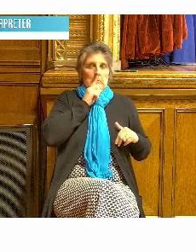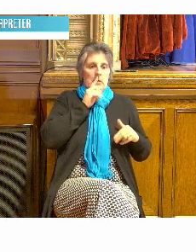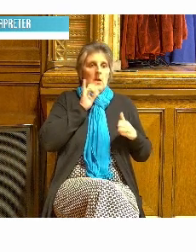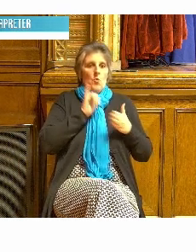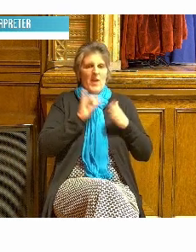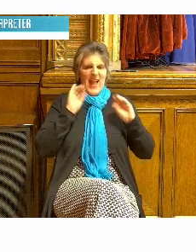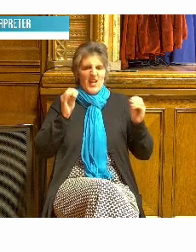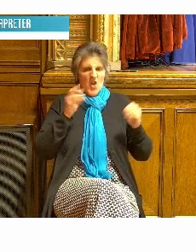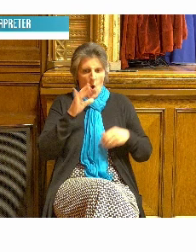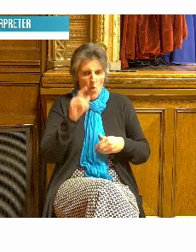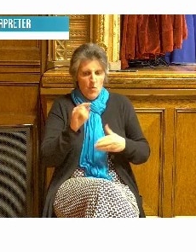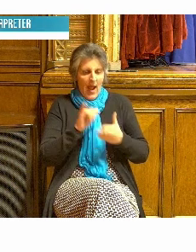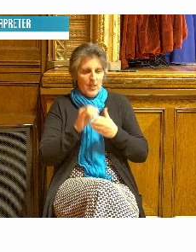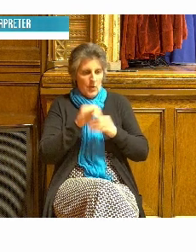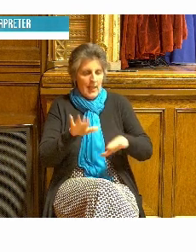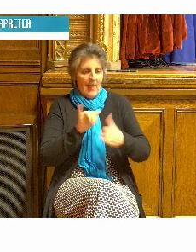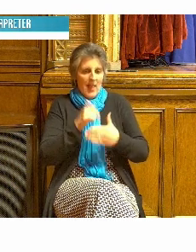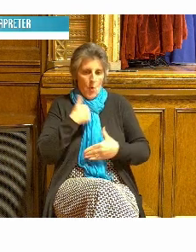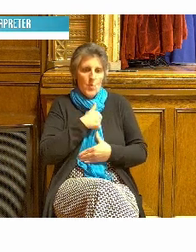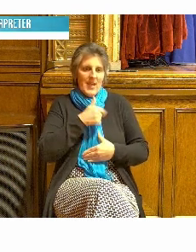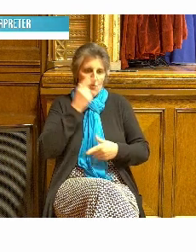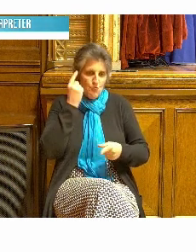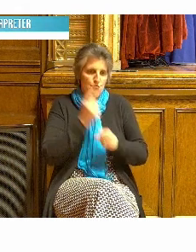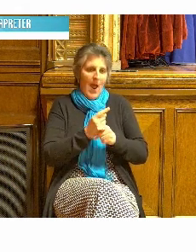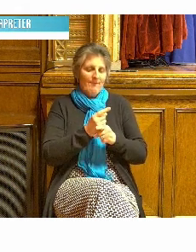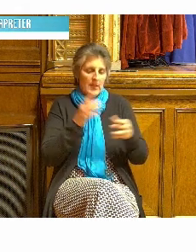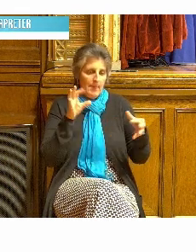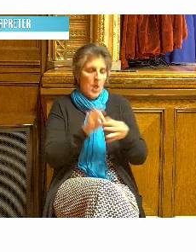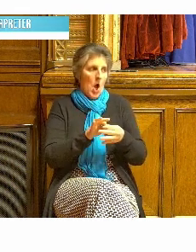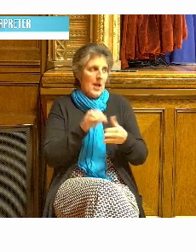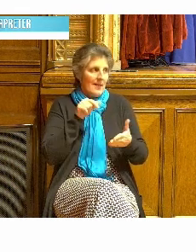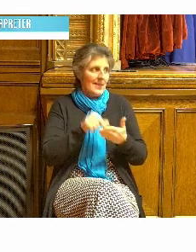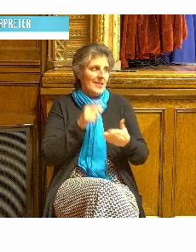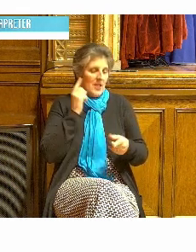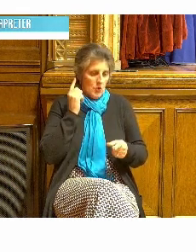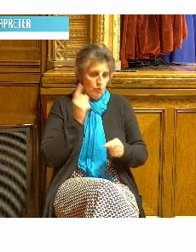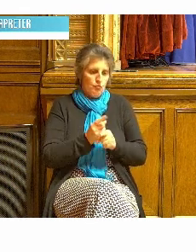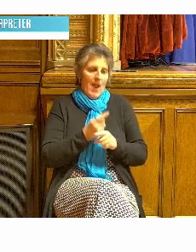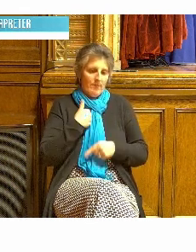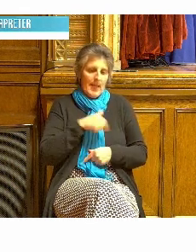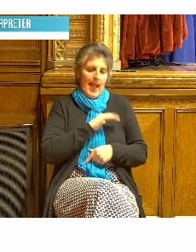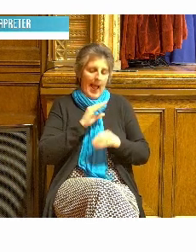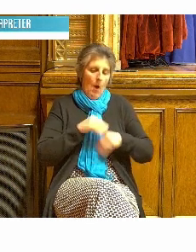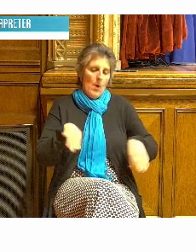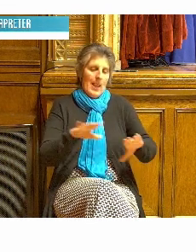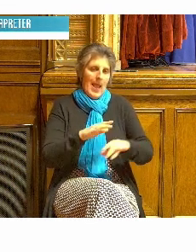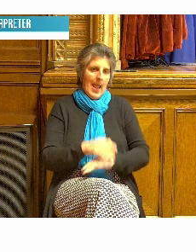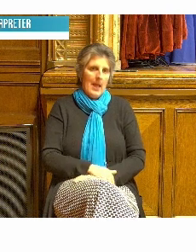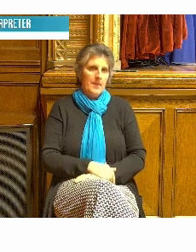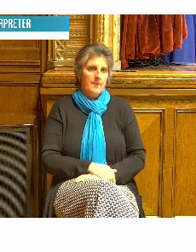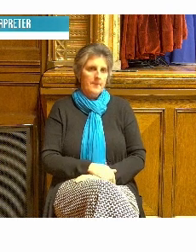we rightfully belong on. This is rightfully our land.